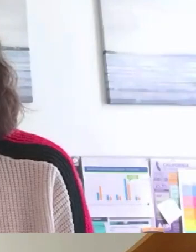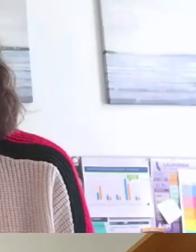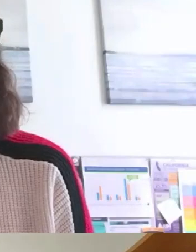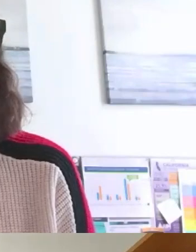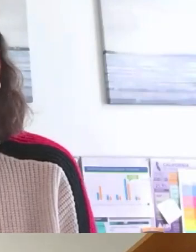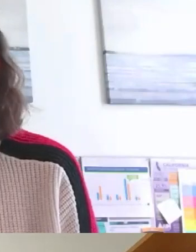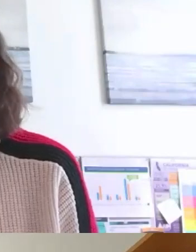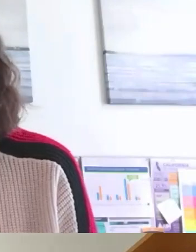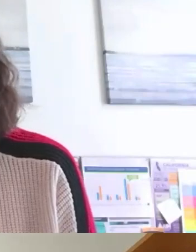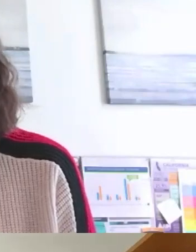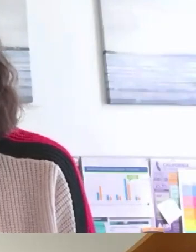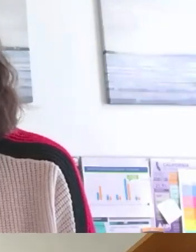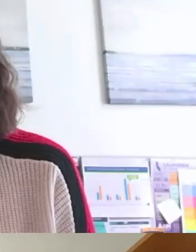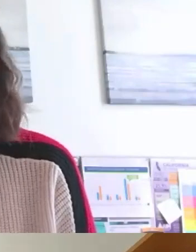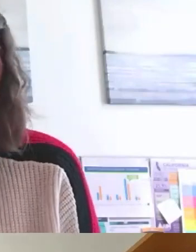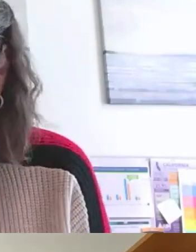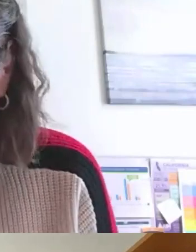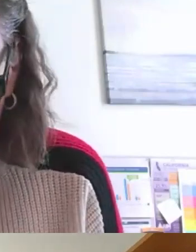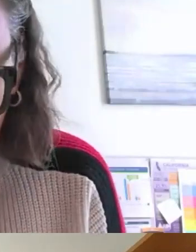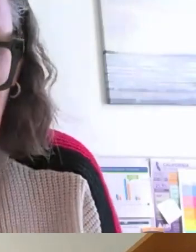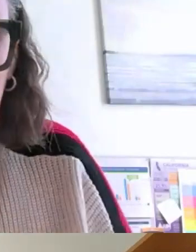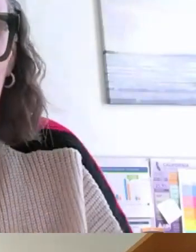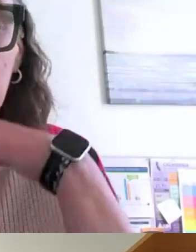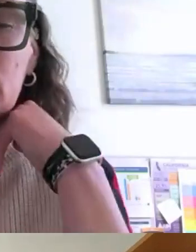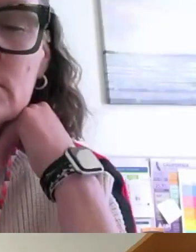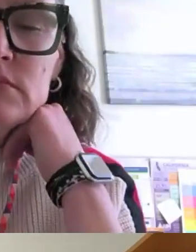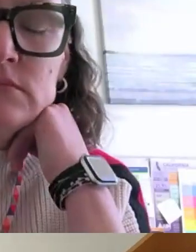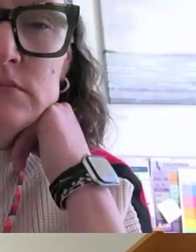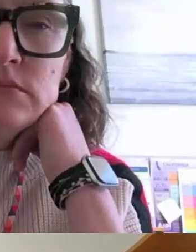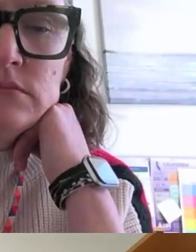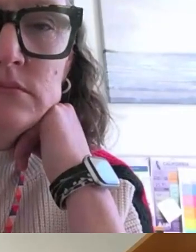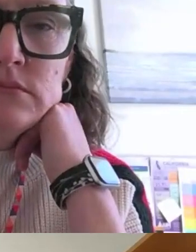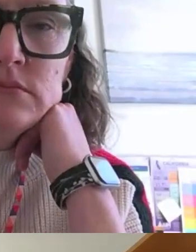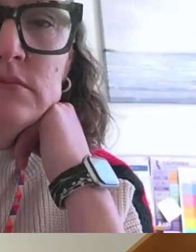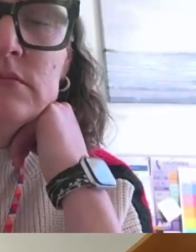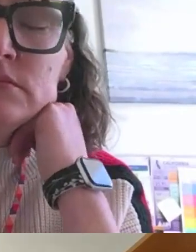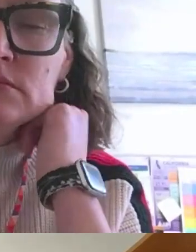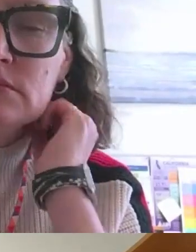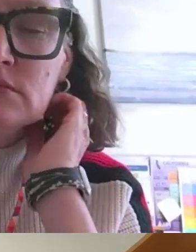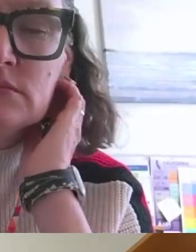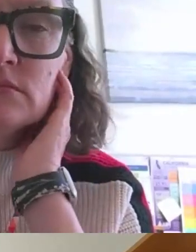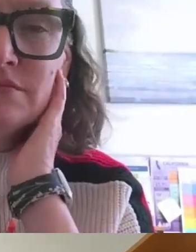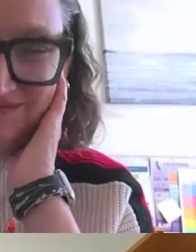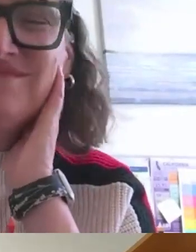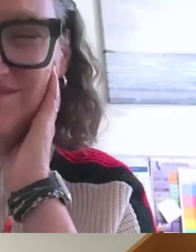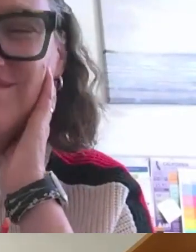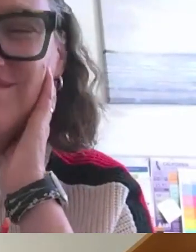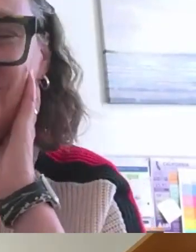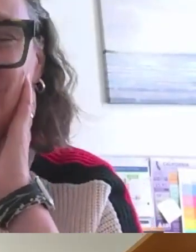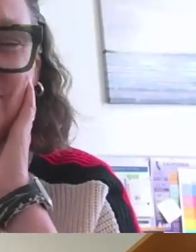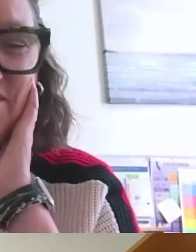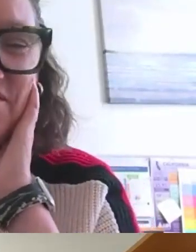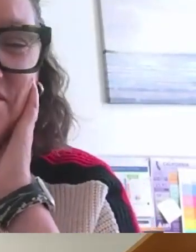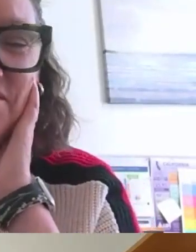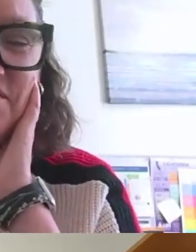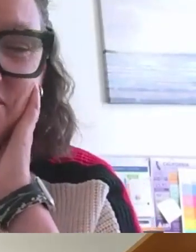think. Yeah, thank you. I just want to tag on to what Dr. Mobley said. I agree 100%. It's a great book. I have read that. That's guided a lot of